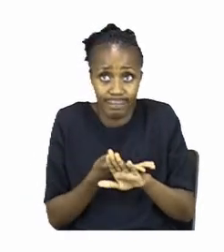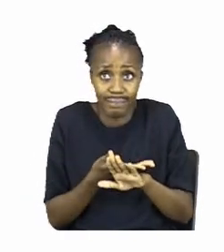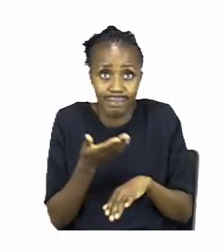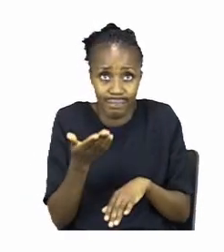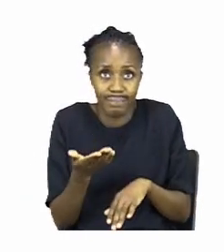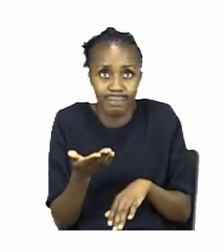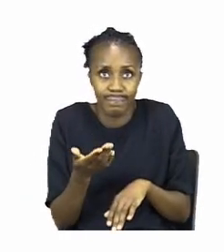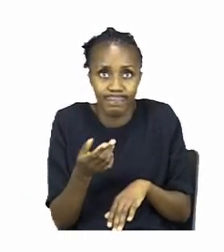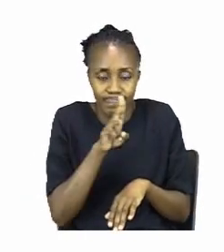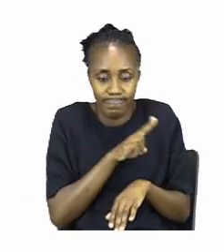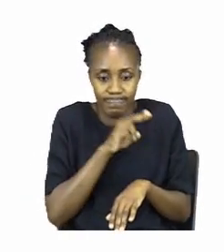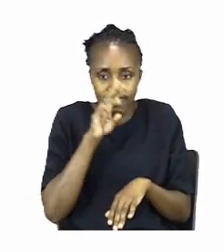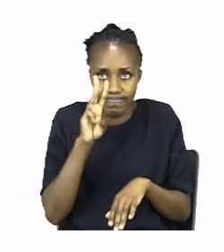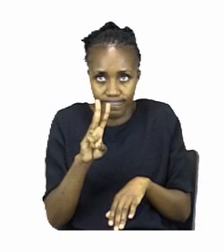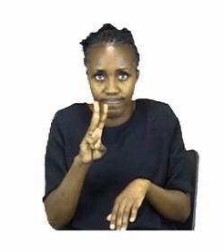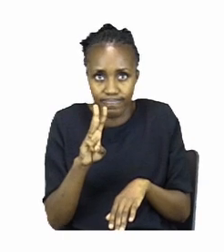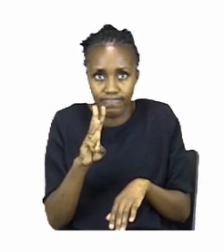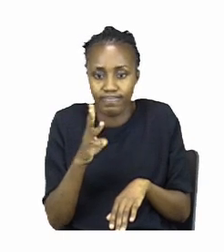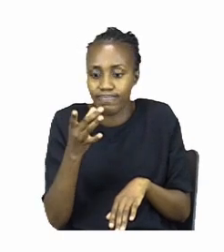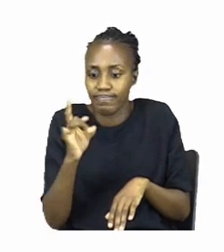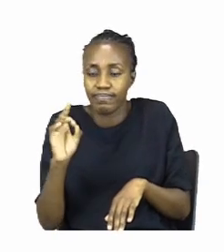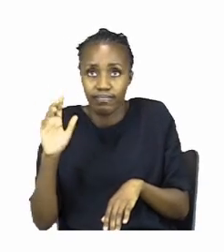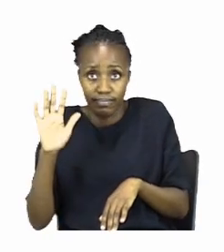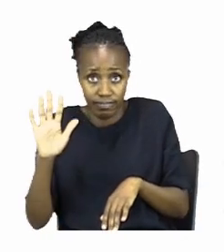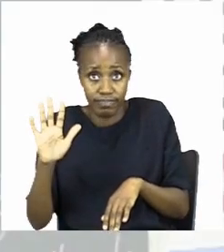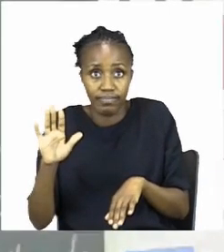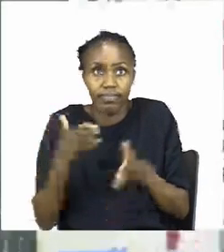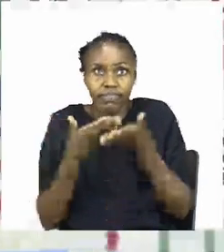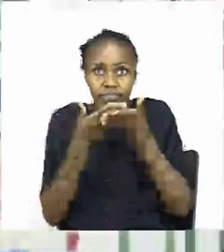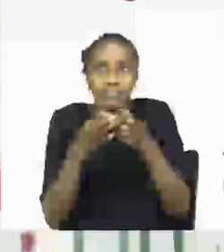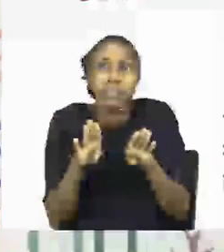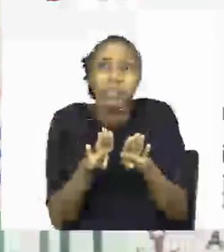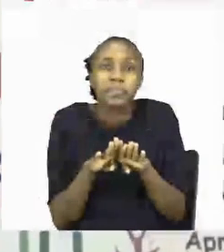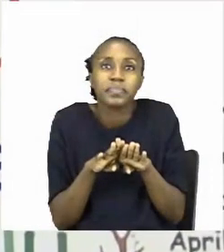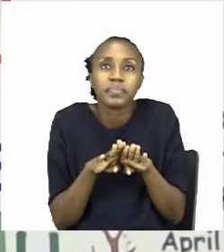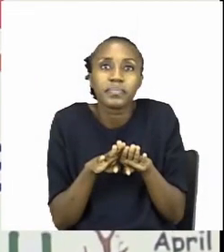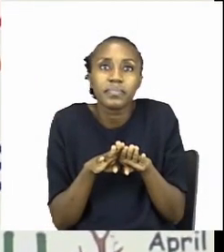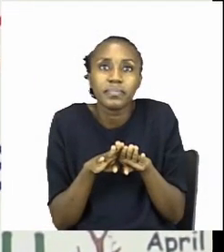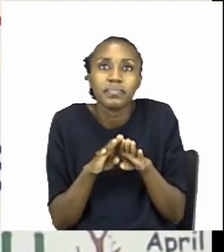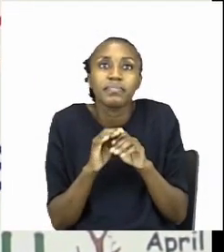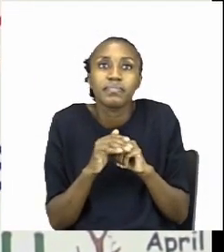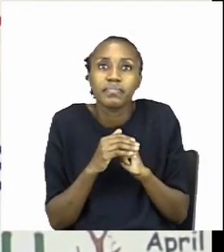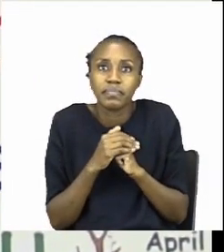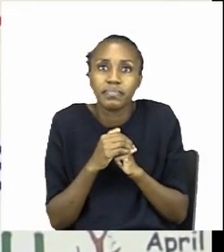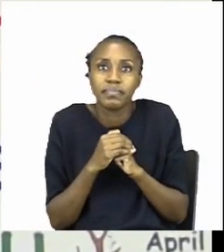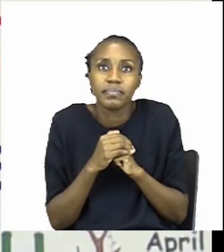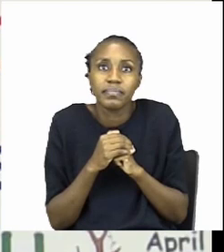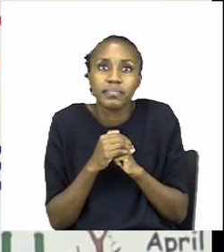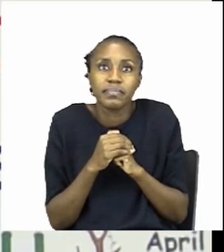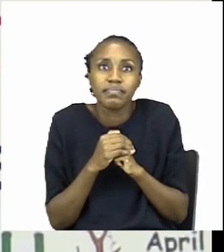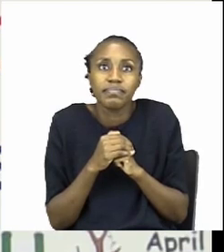and 85. So let's quickly try and round off these numbers to see how we have to do